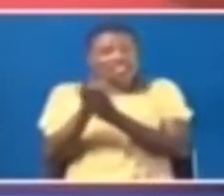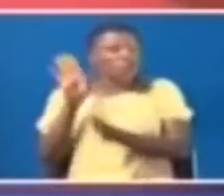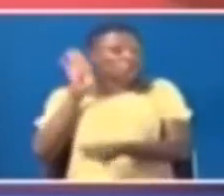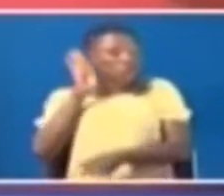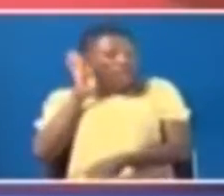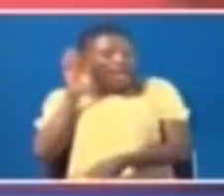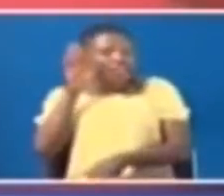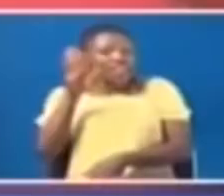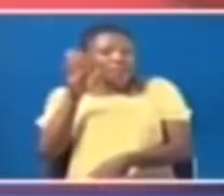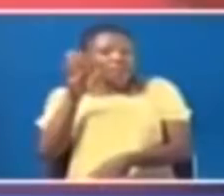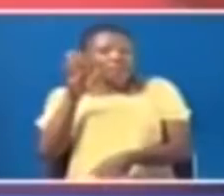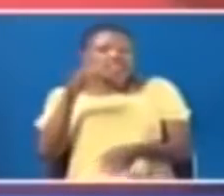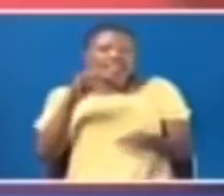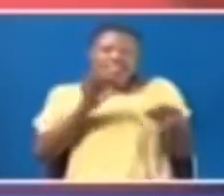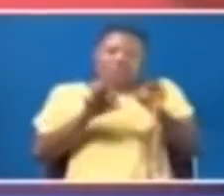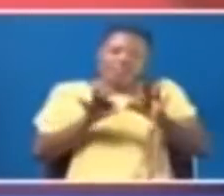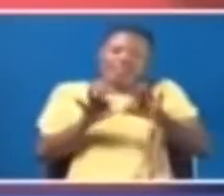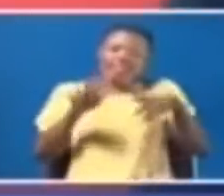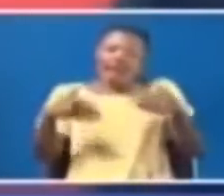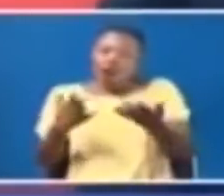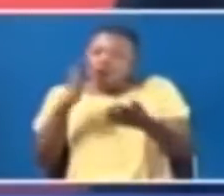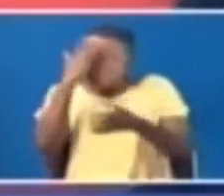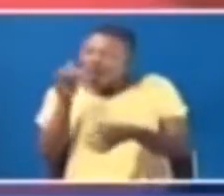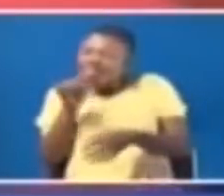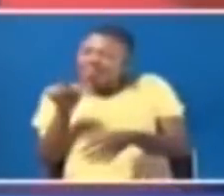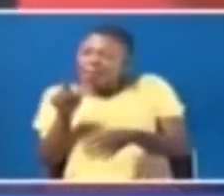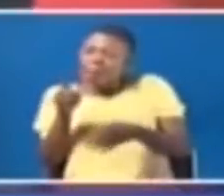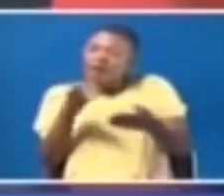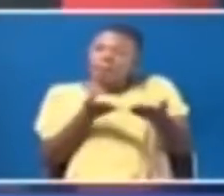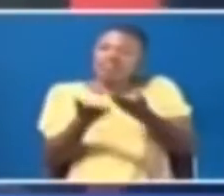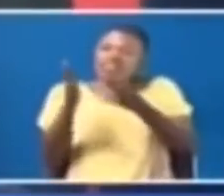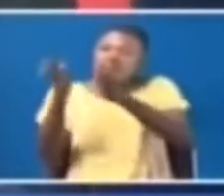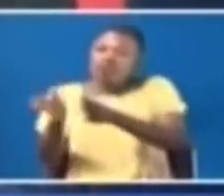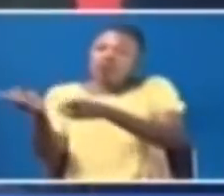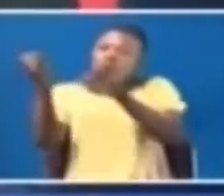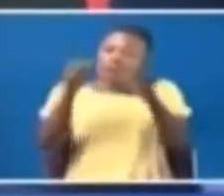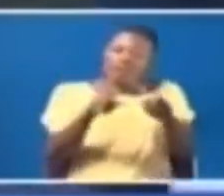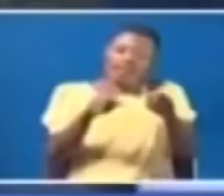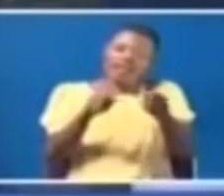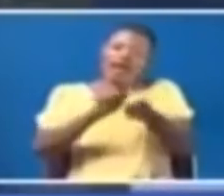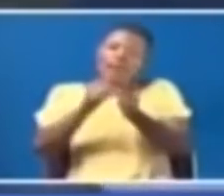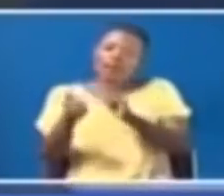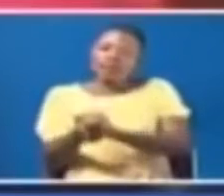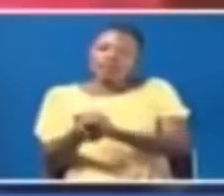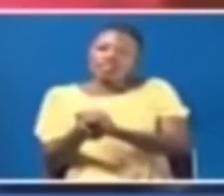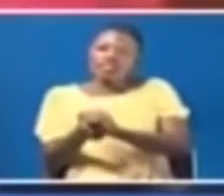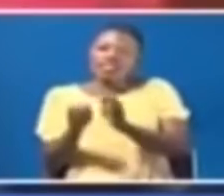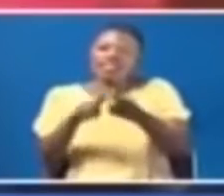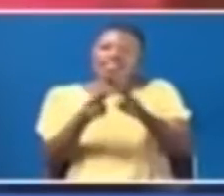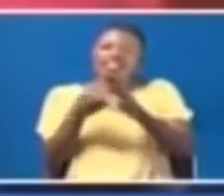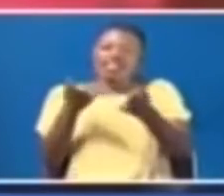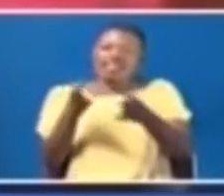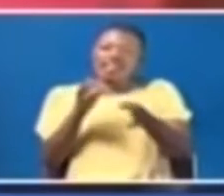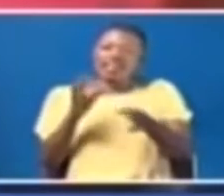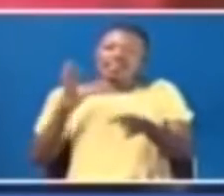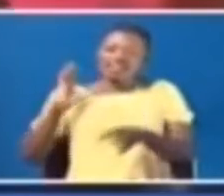the justification of why people who are contractors are bringing amendments relating to the Public Procurement Act, Honorable Speaker. If the chairperson are